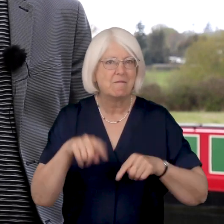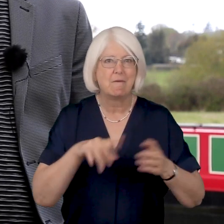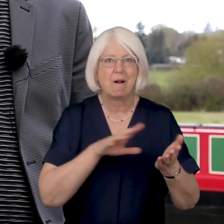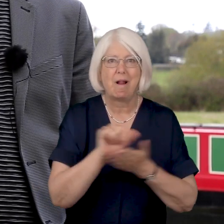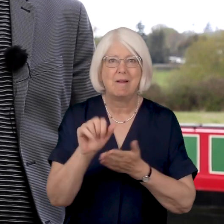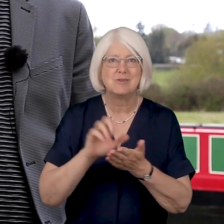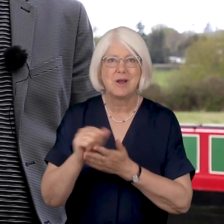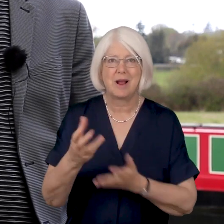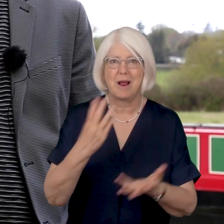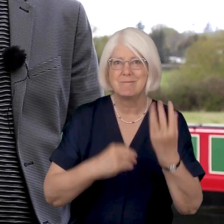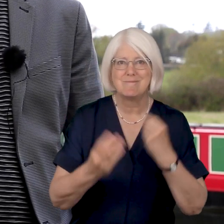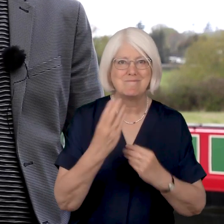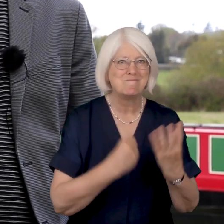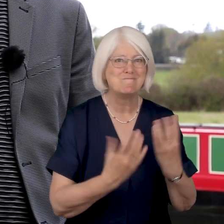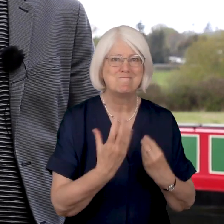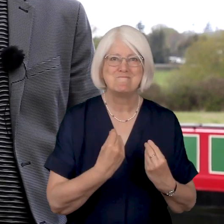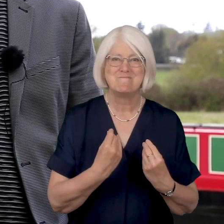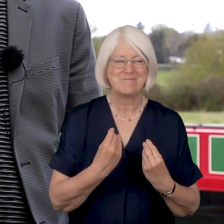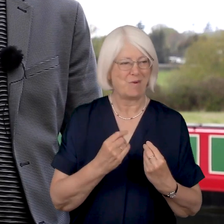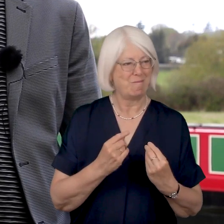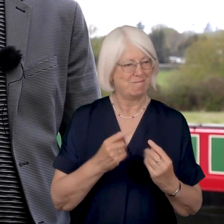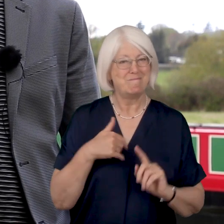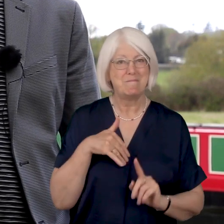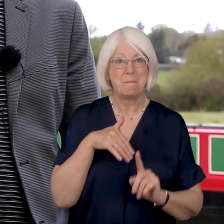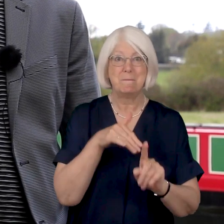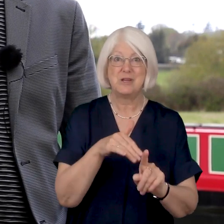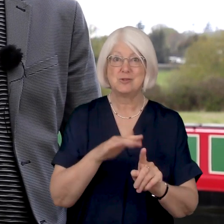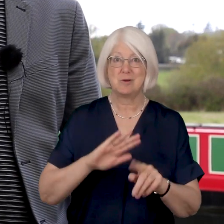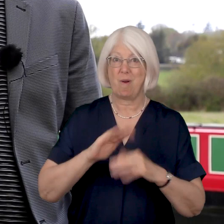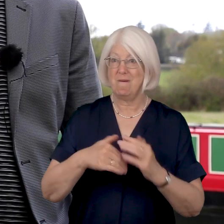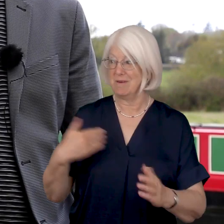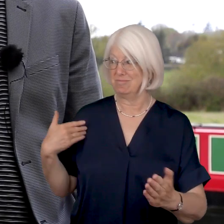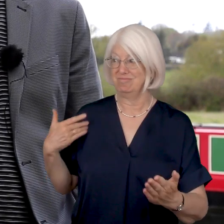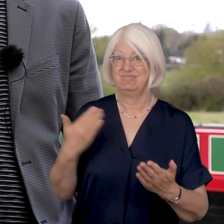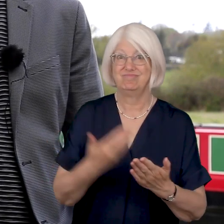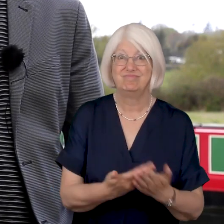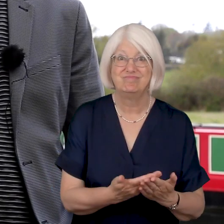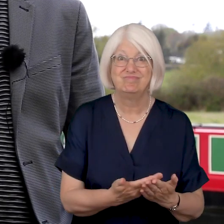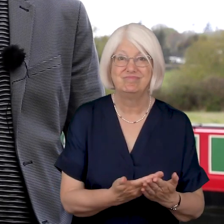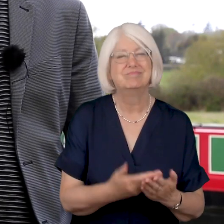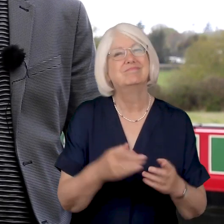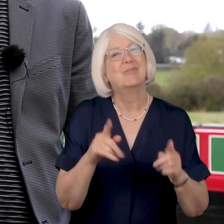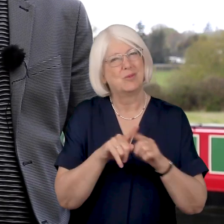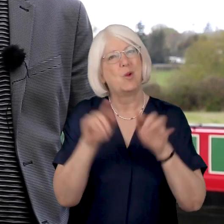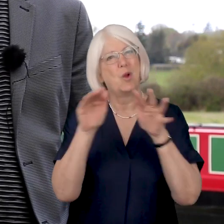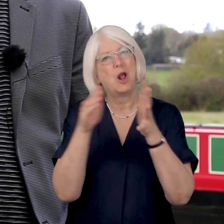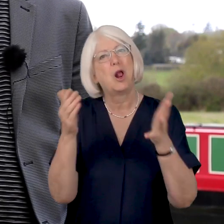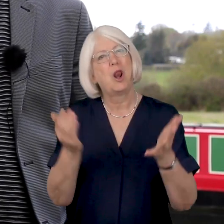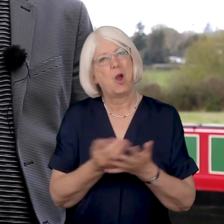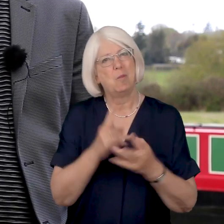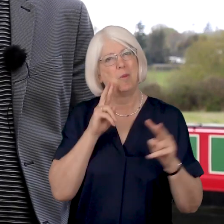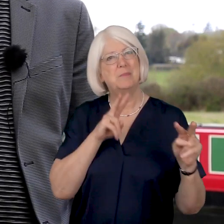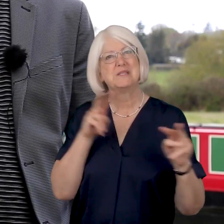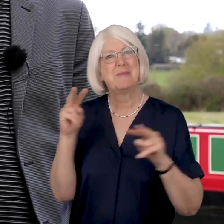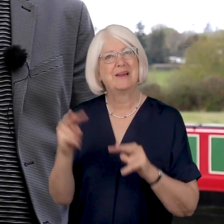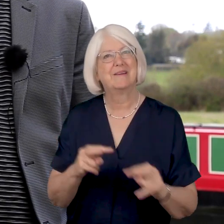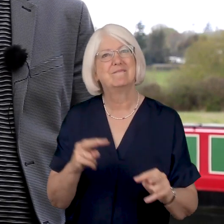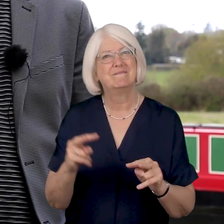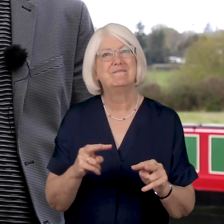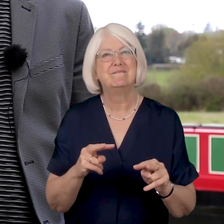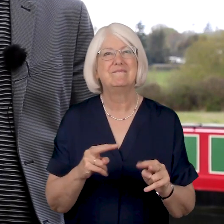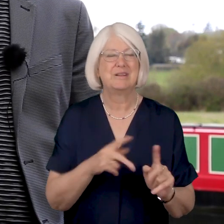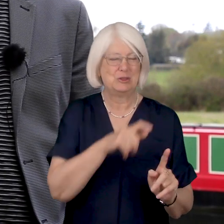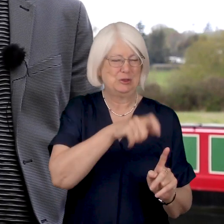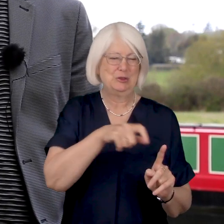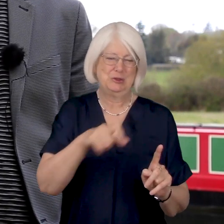we've learned from cross-cultural mission over the years and the centuries, and also the global perspective that it gives us and our